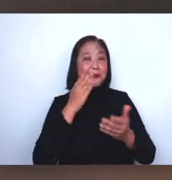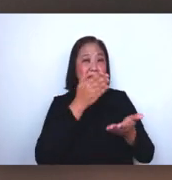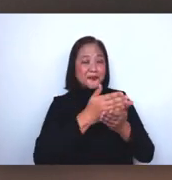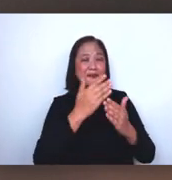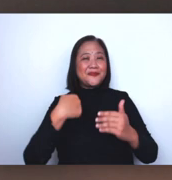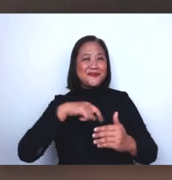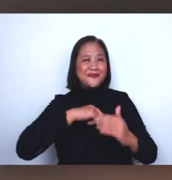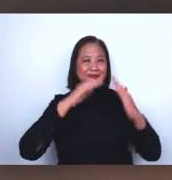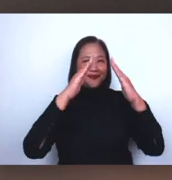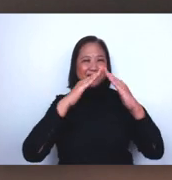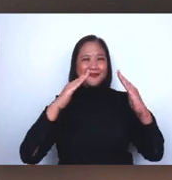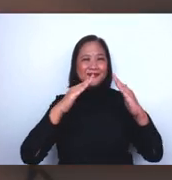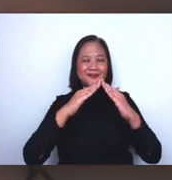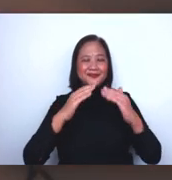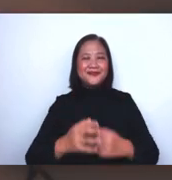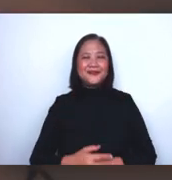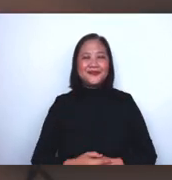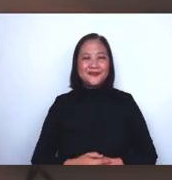house.